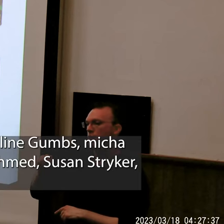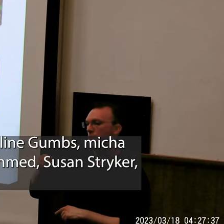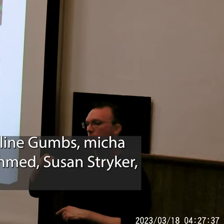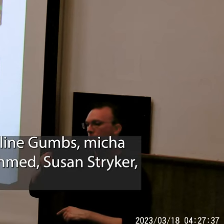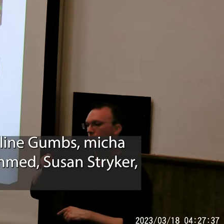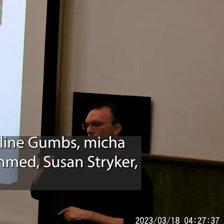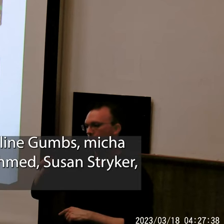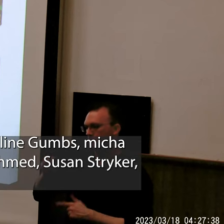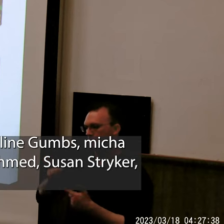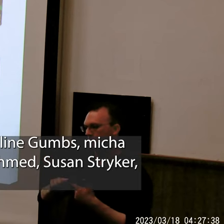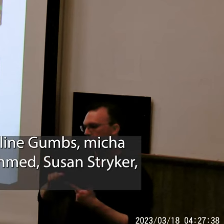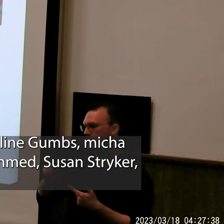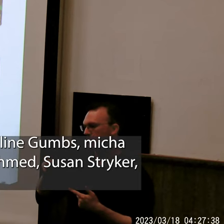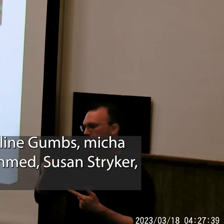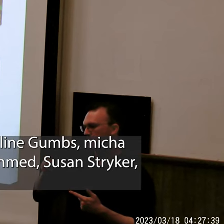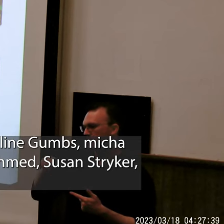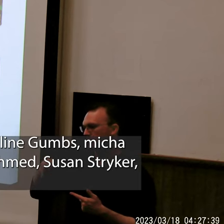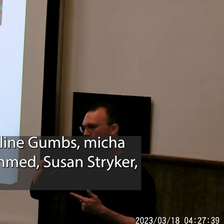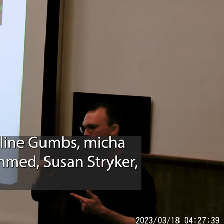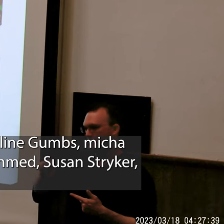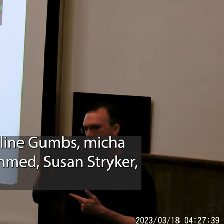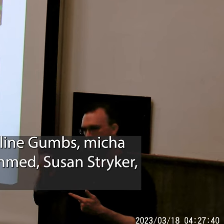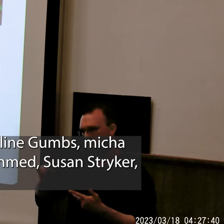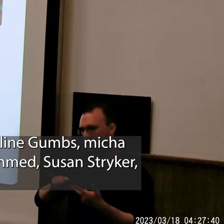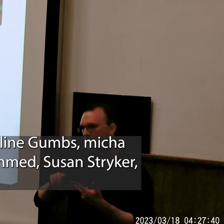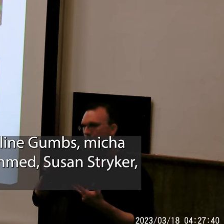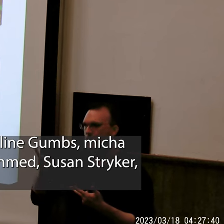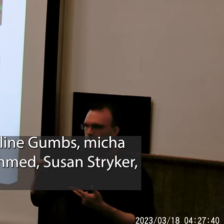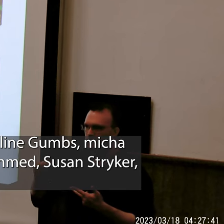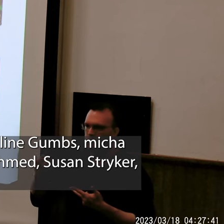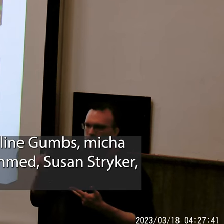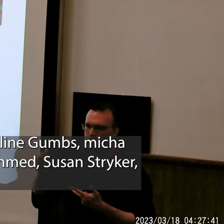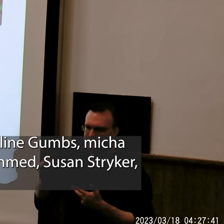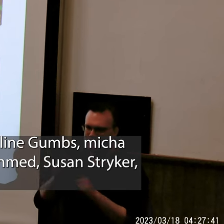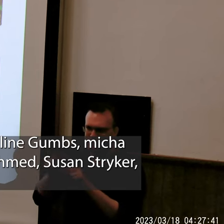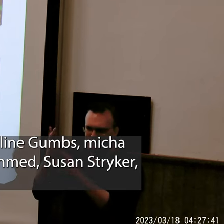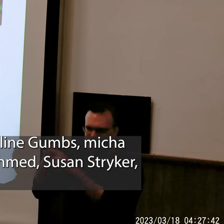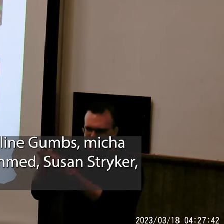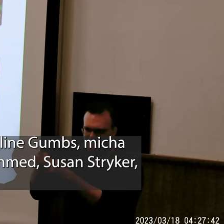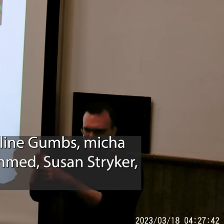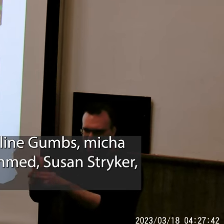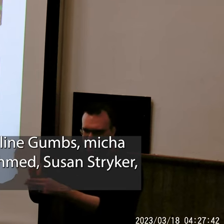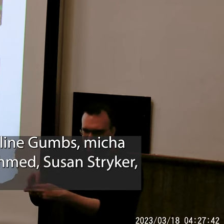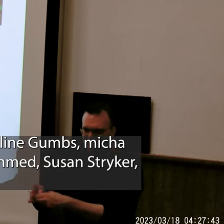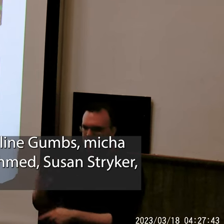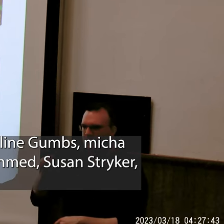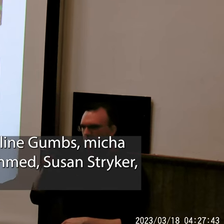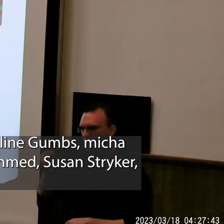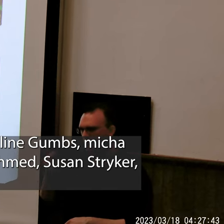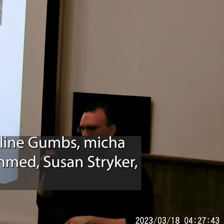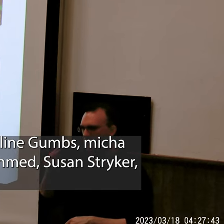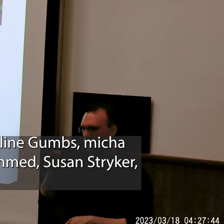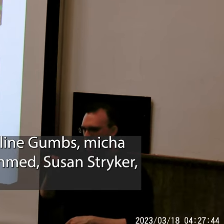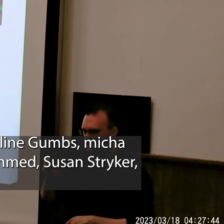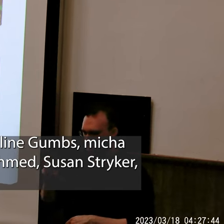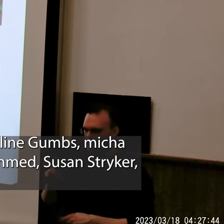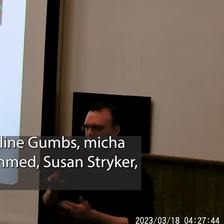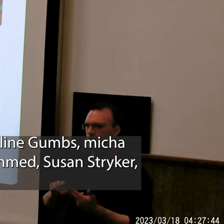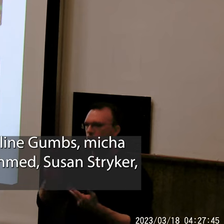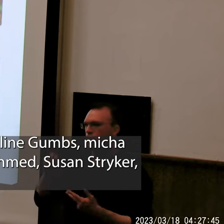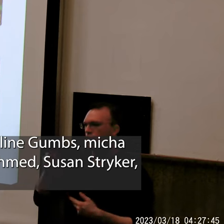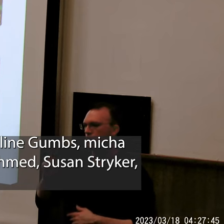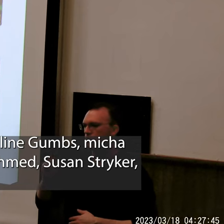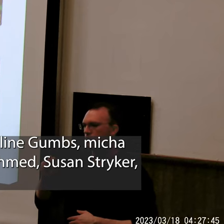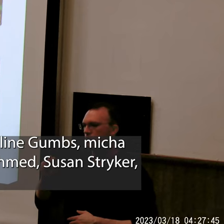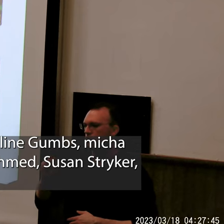include Marquise Bay, Alexis Pauline Gums, micha Cárdenas, Avery Alder, Jose Esteban Munoz, Sarah Ahmed, sorry for going fast, Susan Stryker,